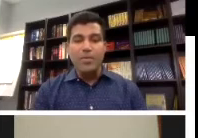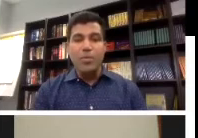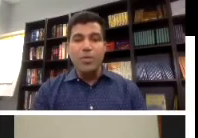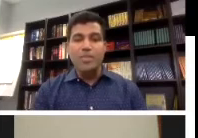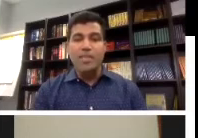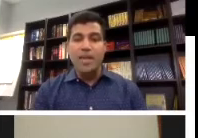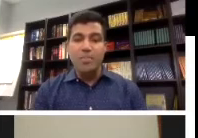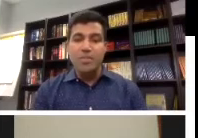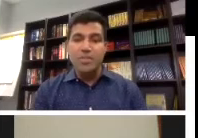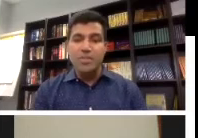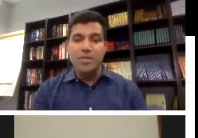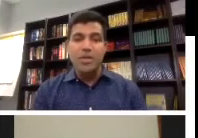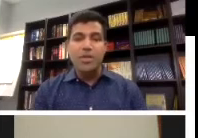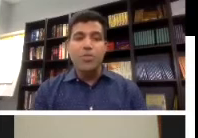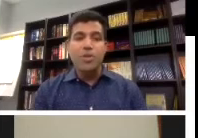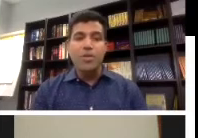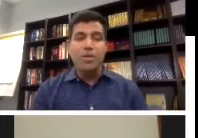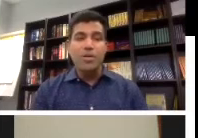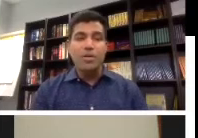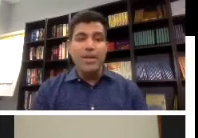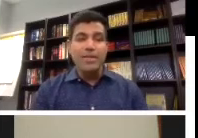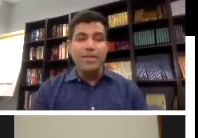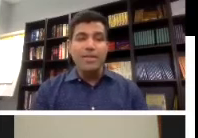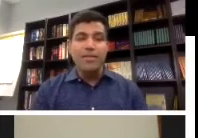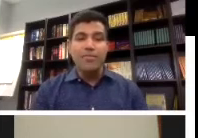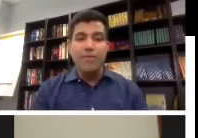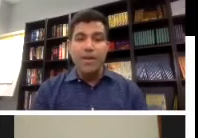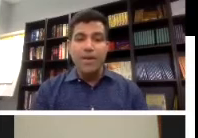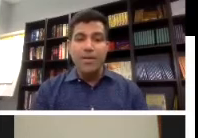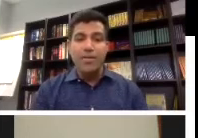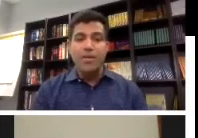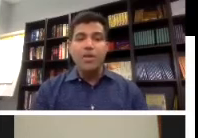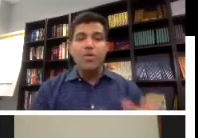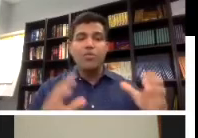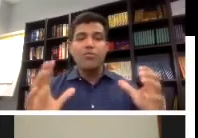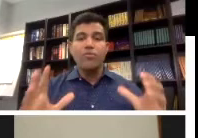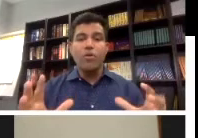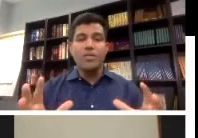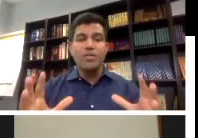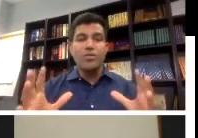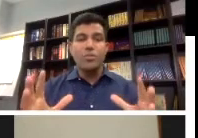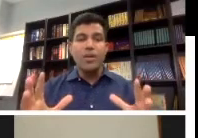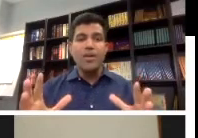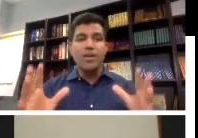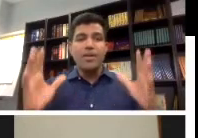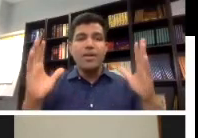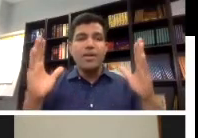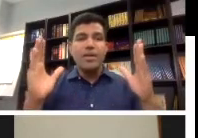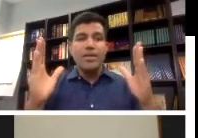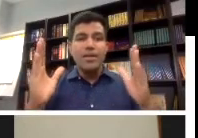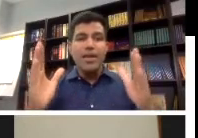made it, who has established it, who did not create it in vain, who formed it to be